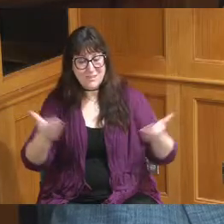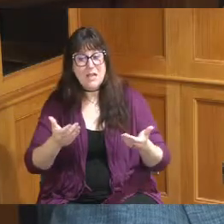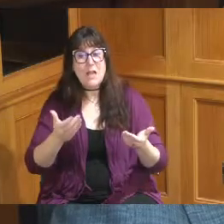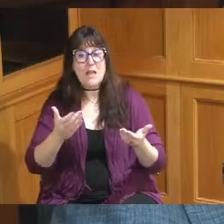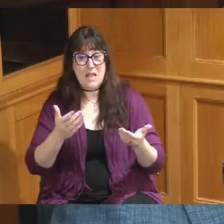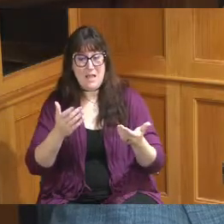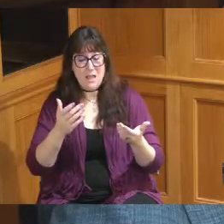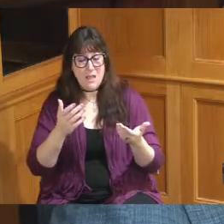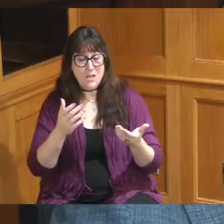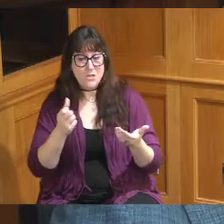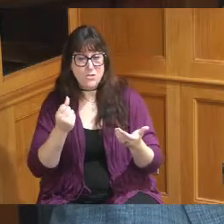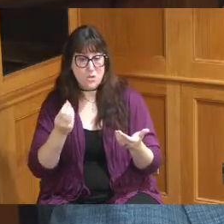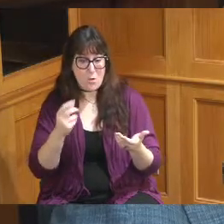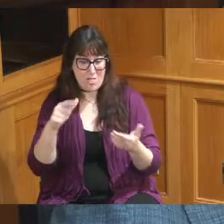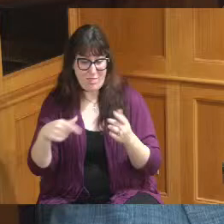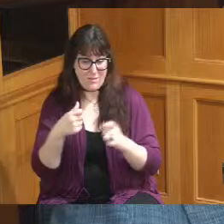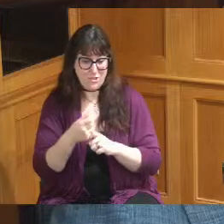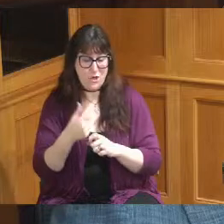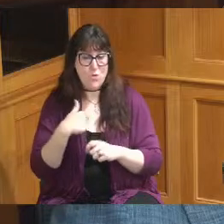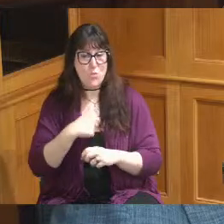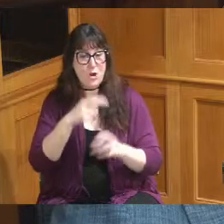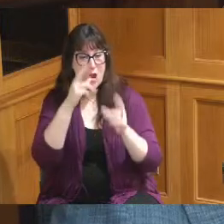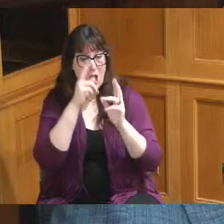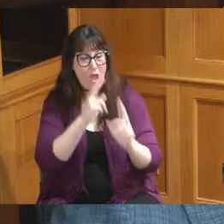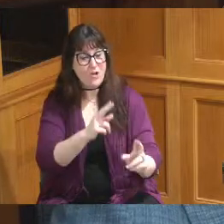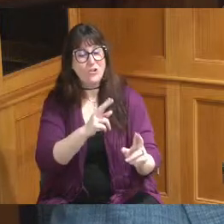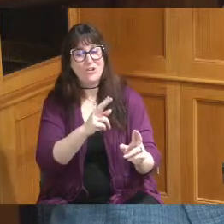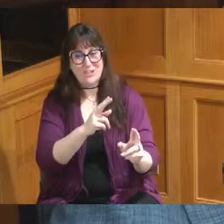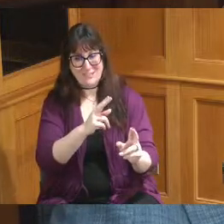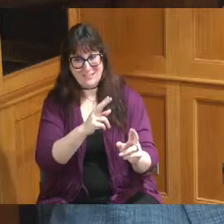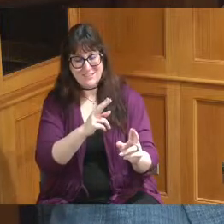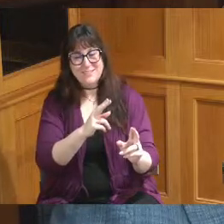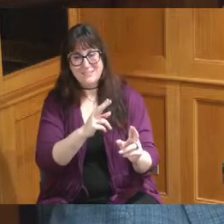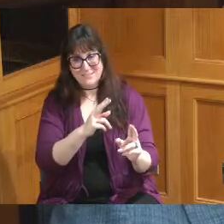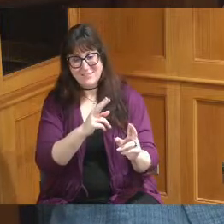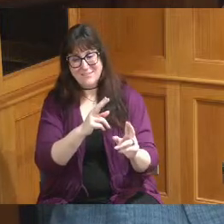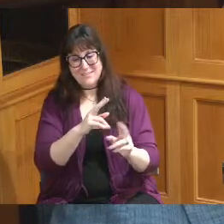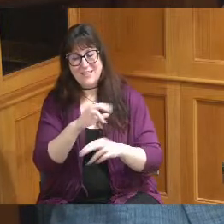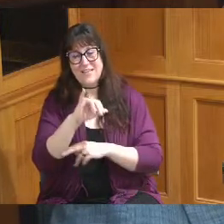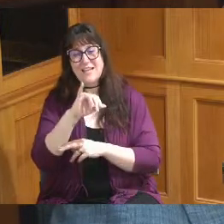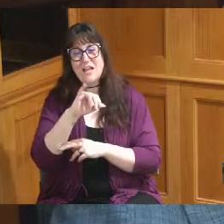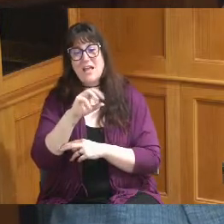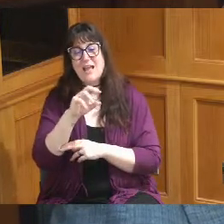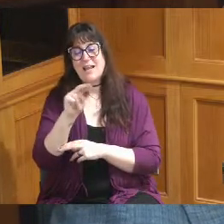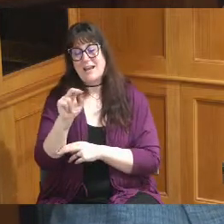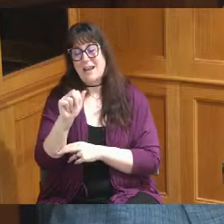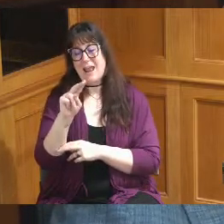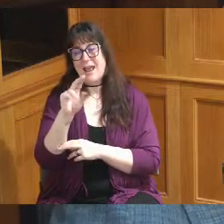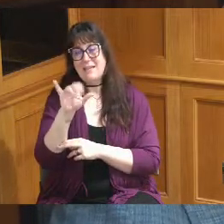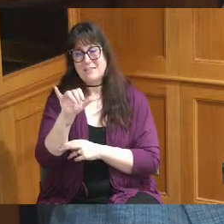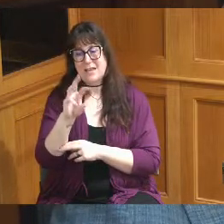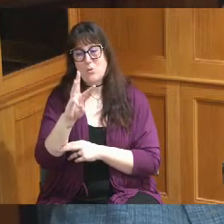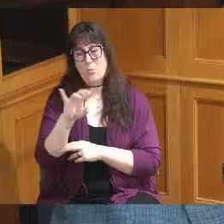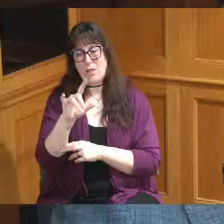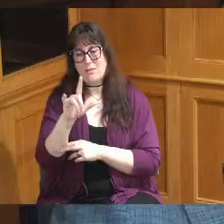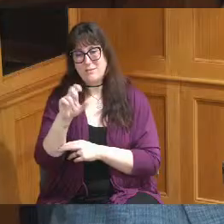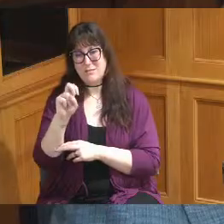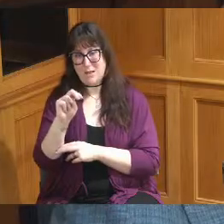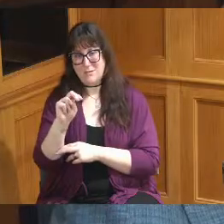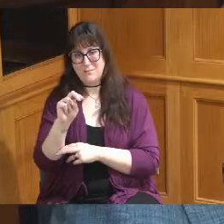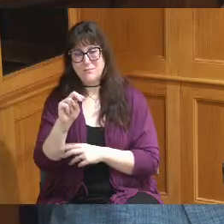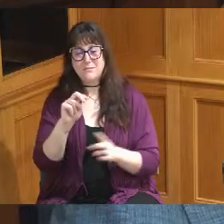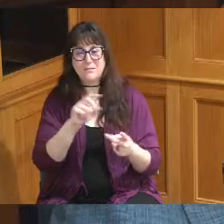celebration. And this year we're honoring the late jazz great Nancy Wilson, the gospel